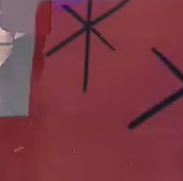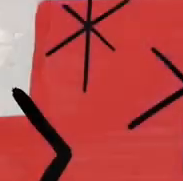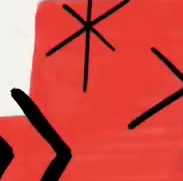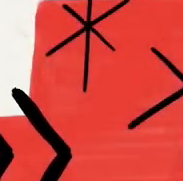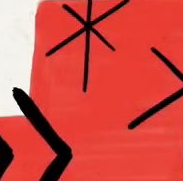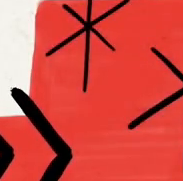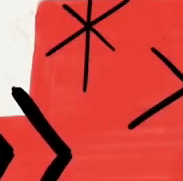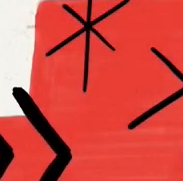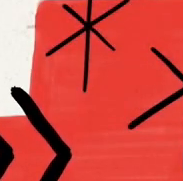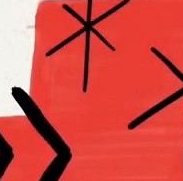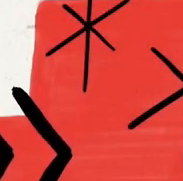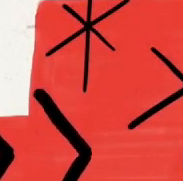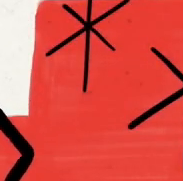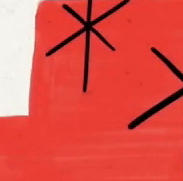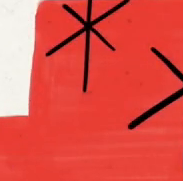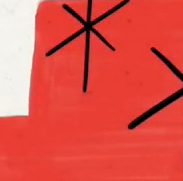Good night.